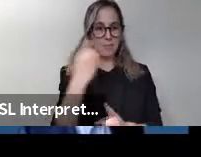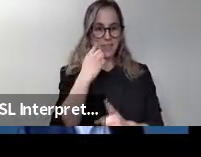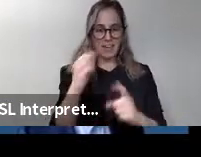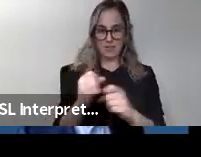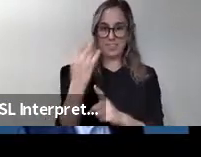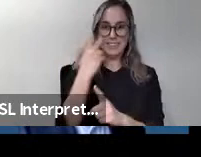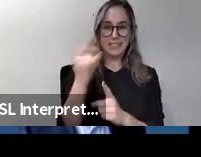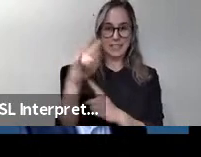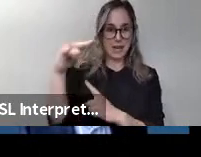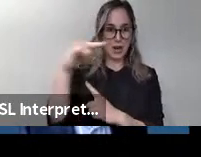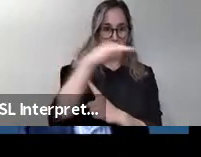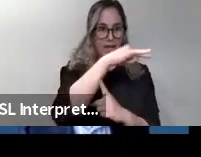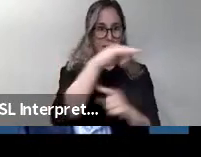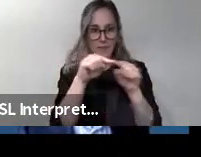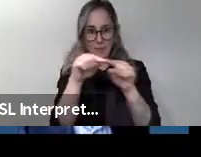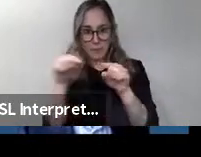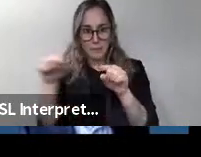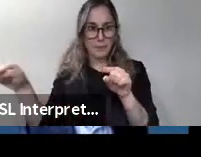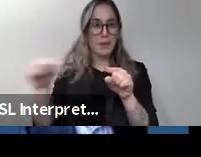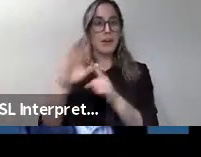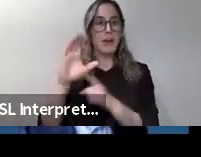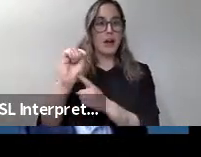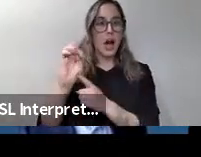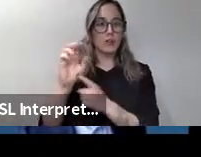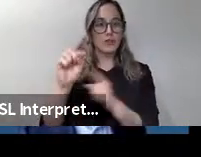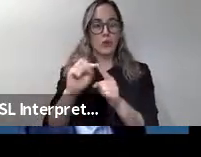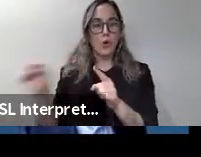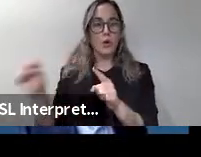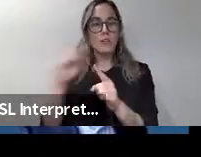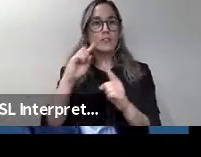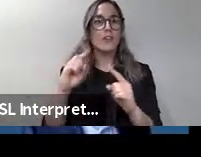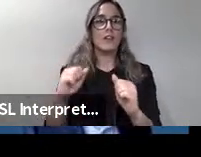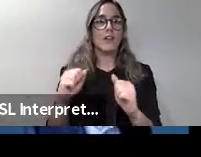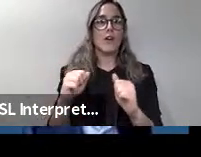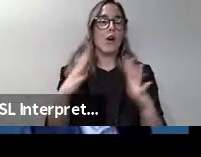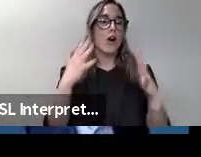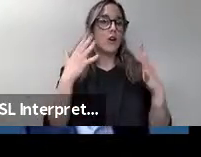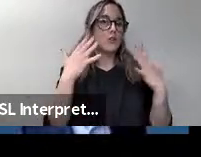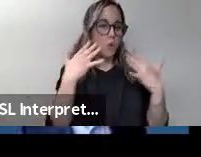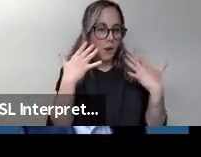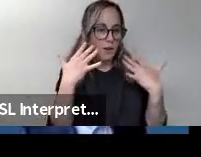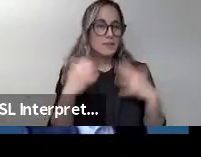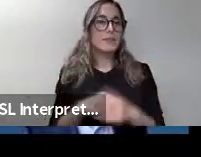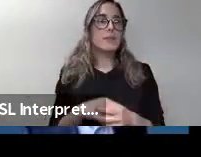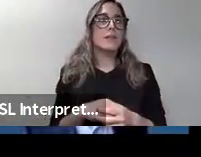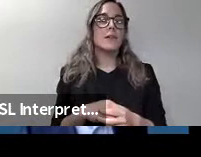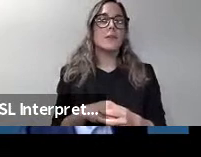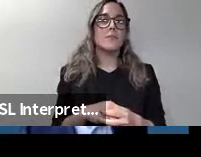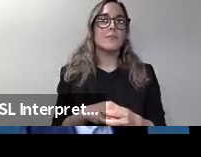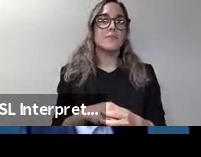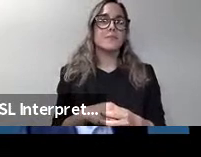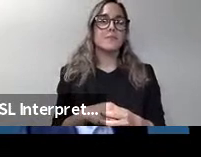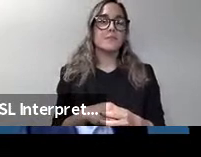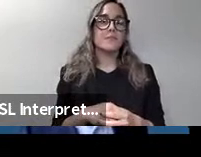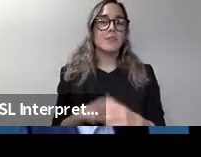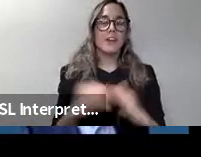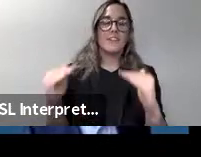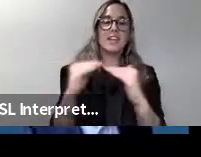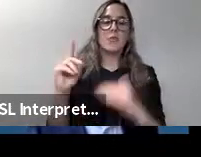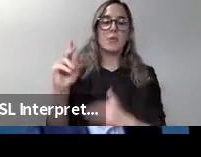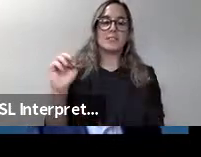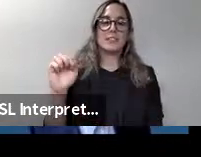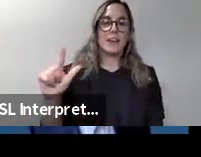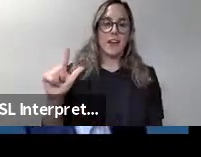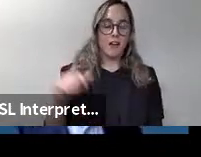of environmental noise, contours are outlines of equal noise value. Thus, DNL contours are lines of equal DNL.